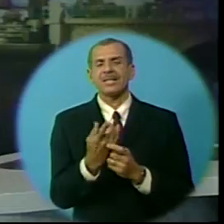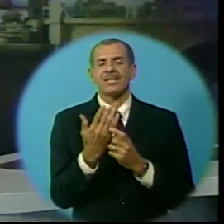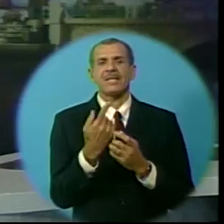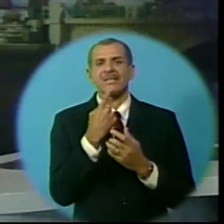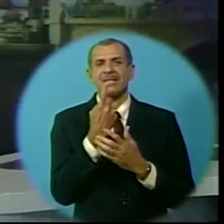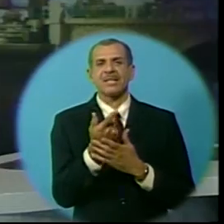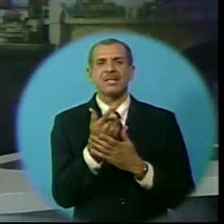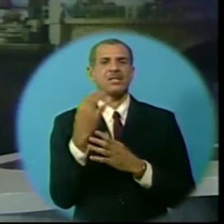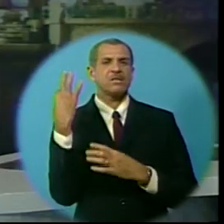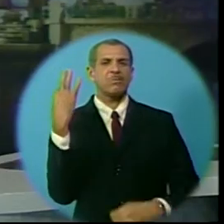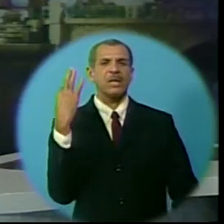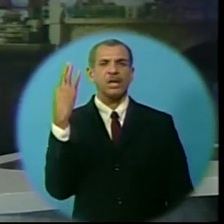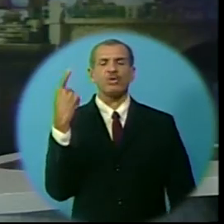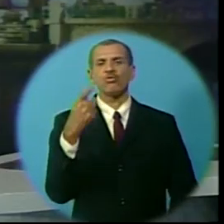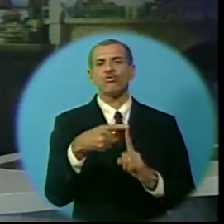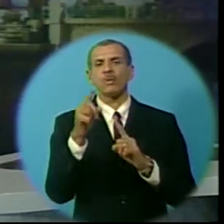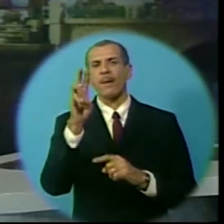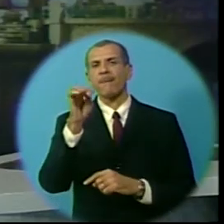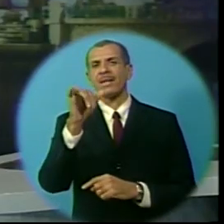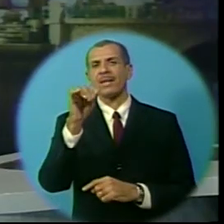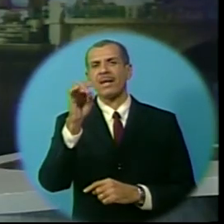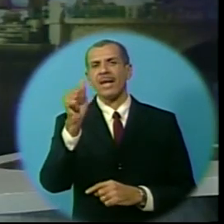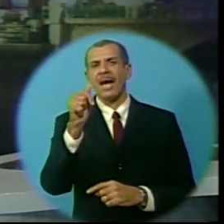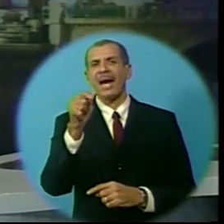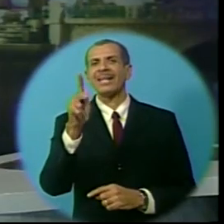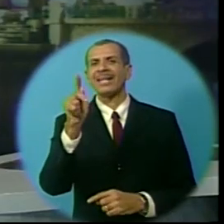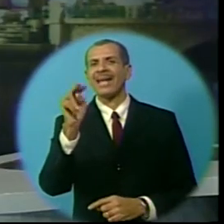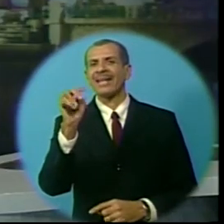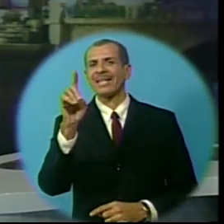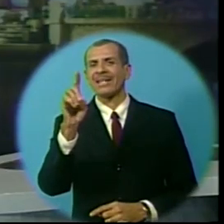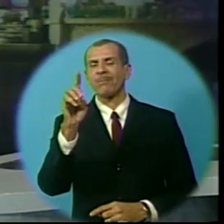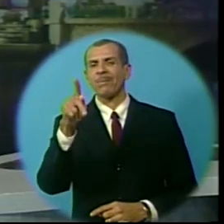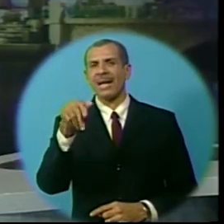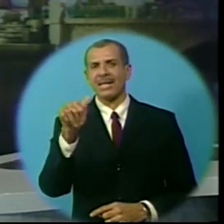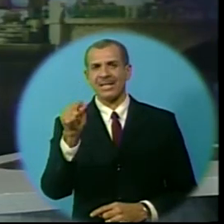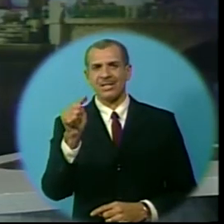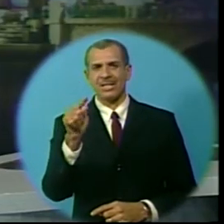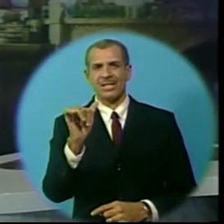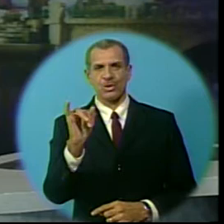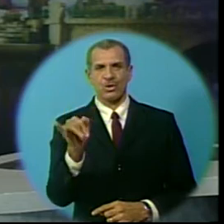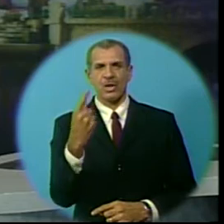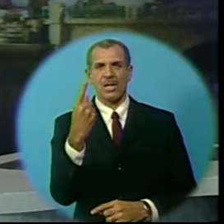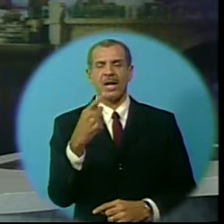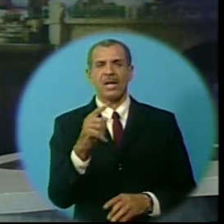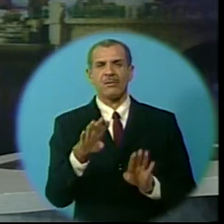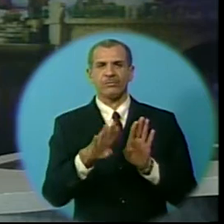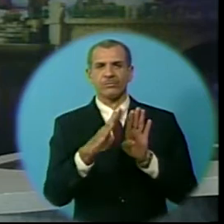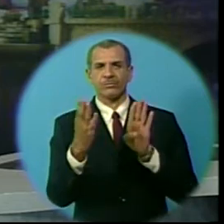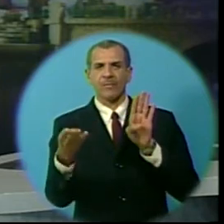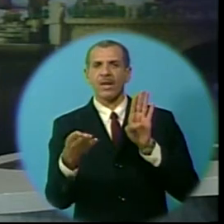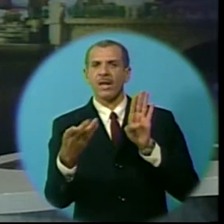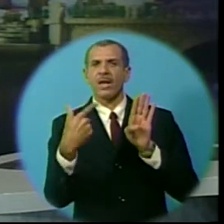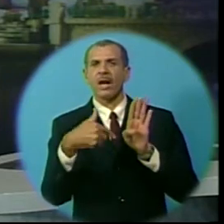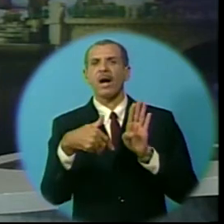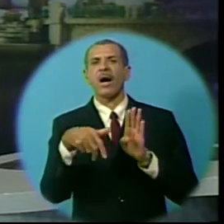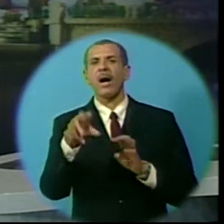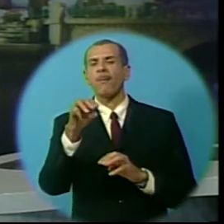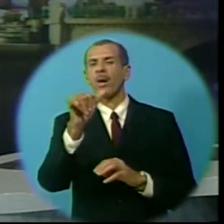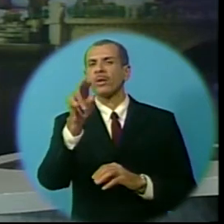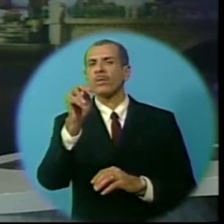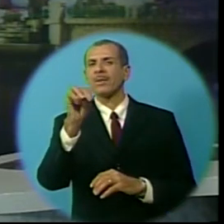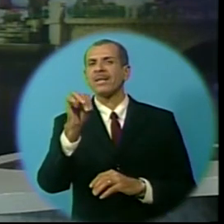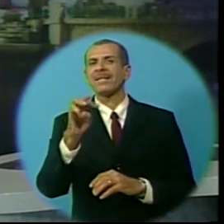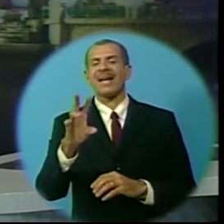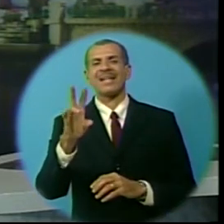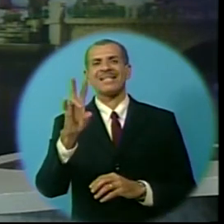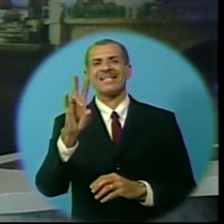while speaking to the media at a function at Kendall Plantation in St. John after he unveiled a monument in honor of 17th